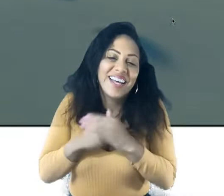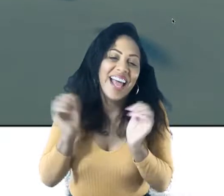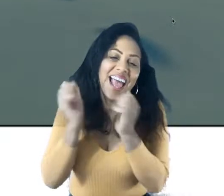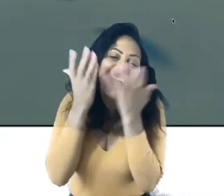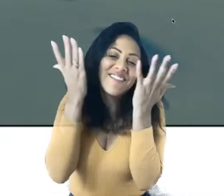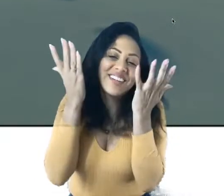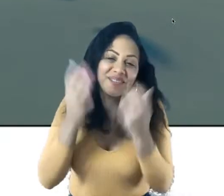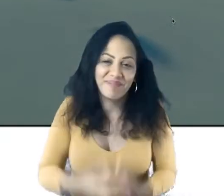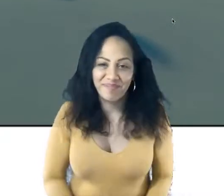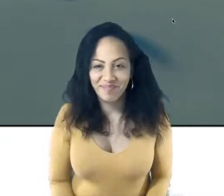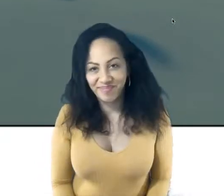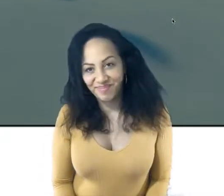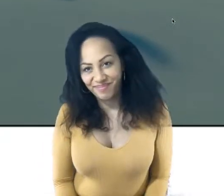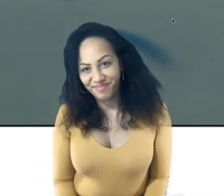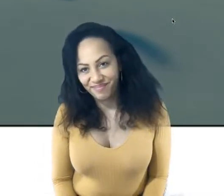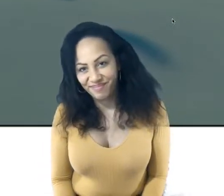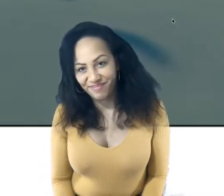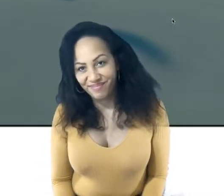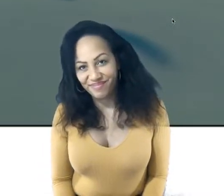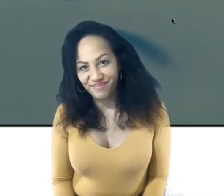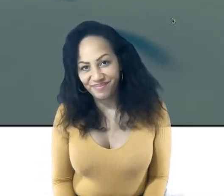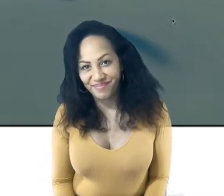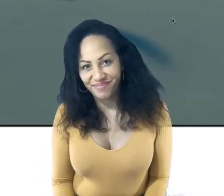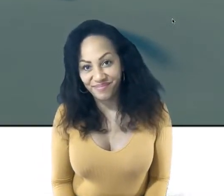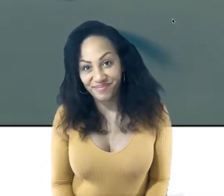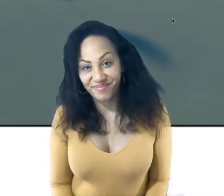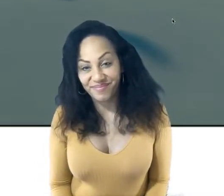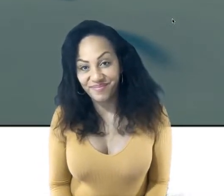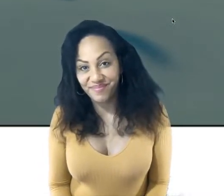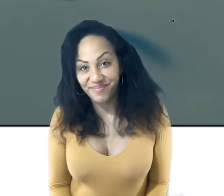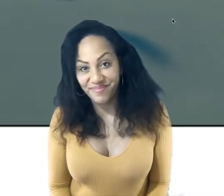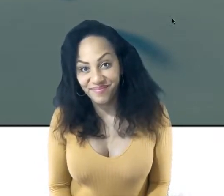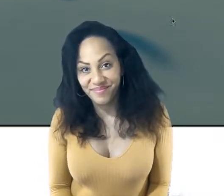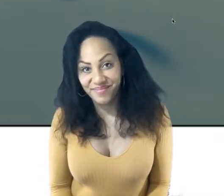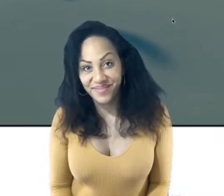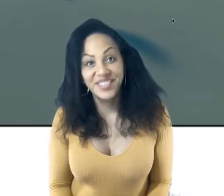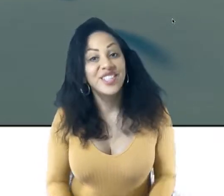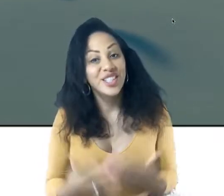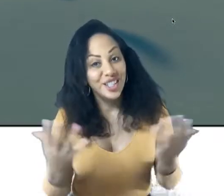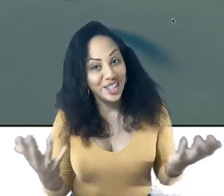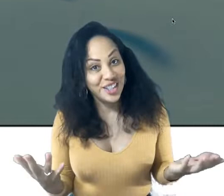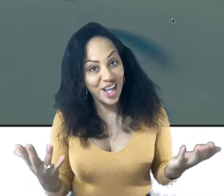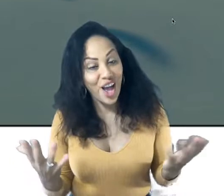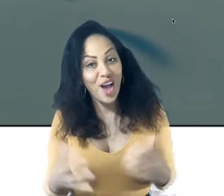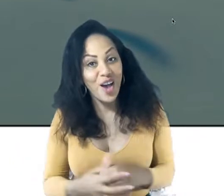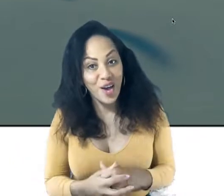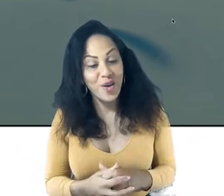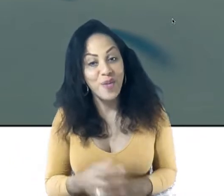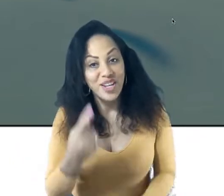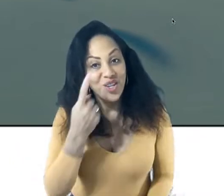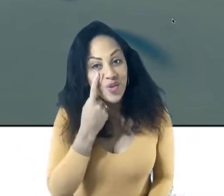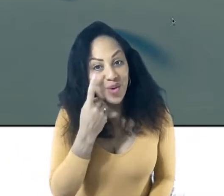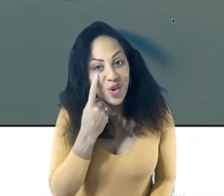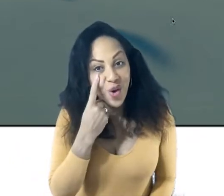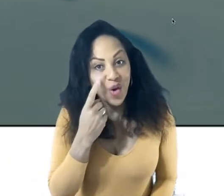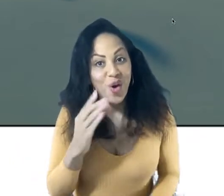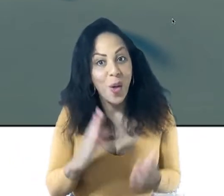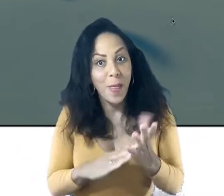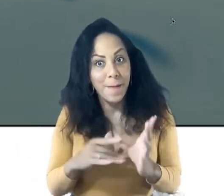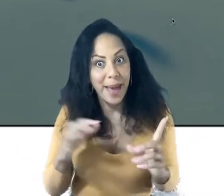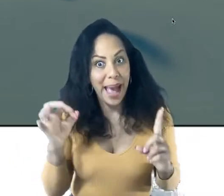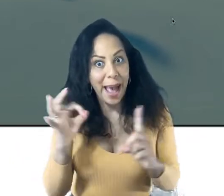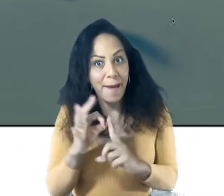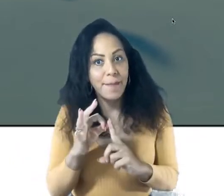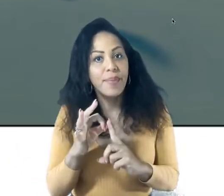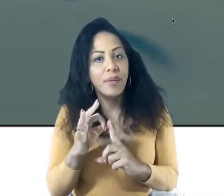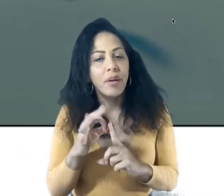So hopefully when you take a journey through the map, then the songs will start to make more sense and be